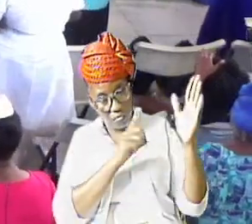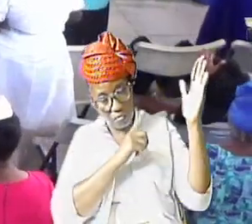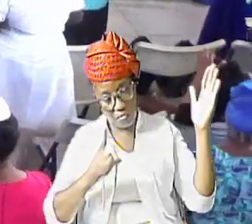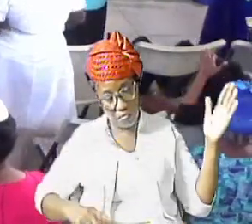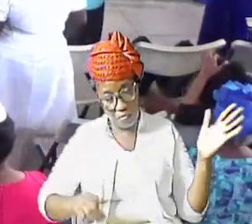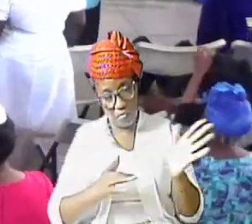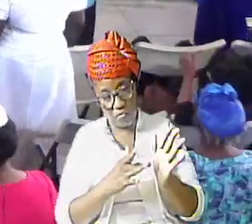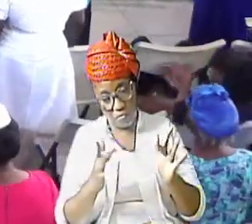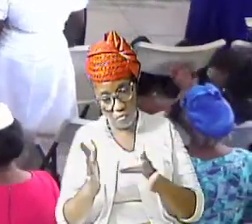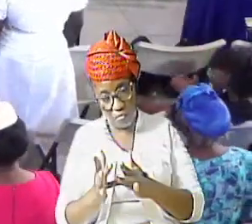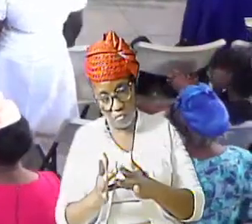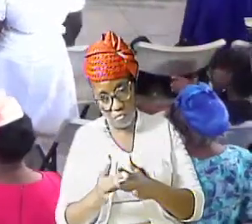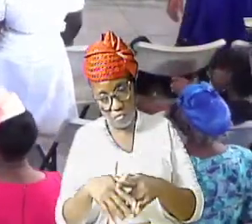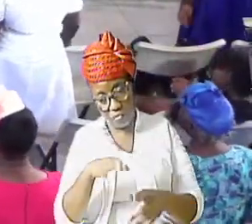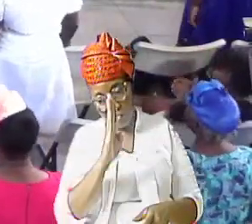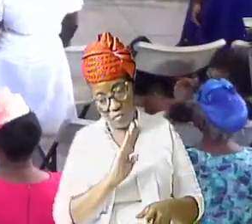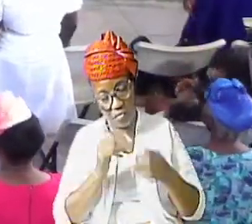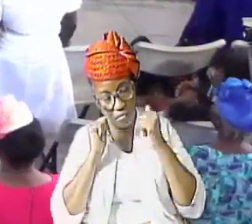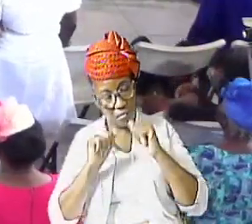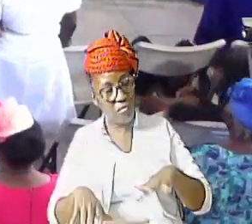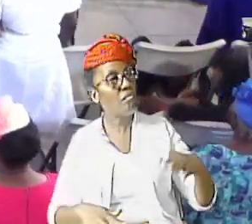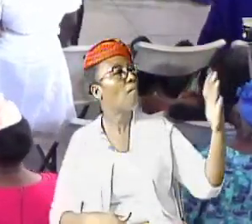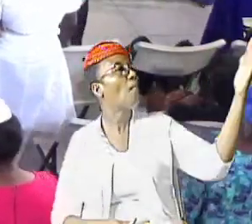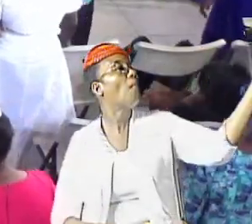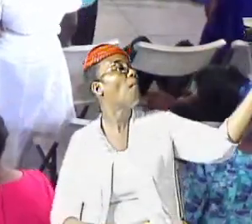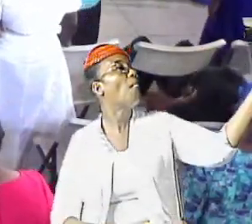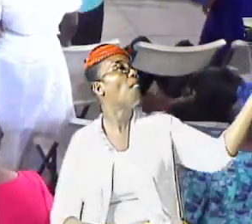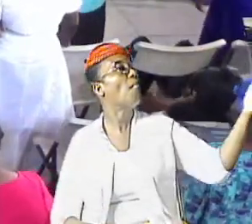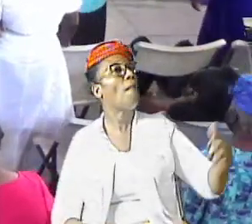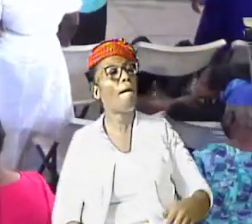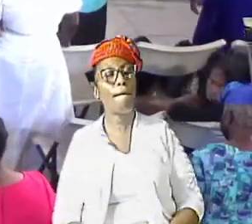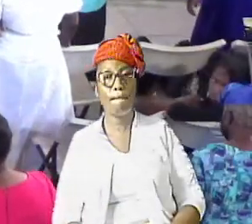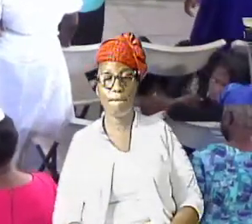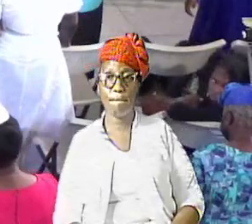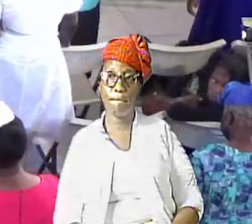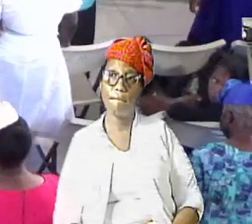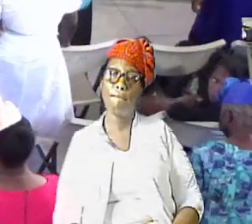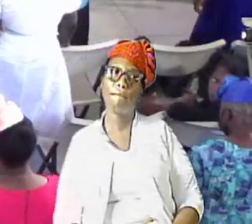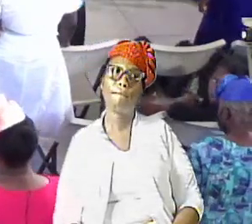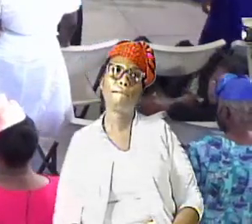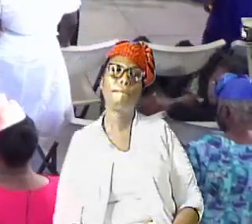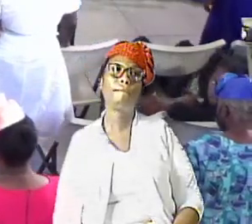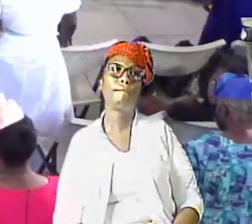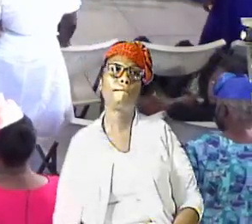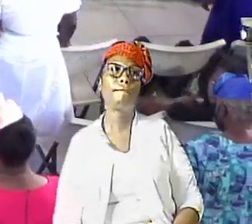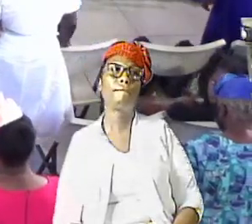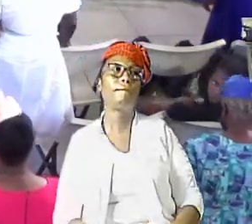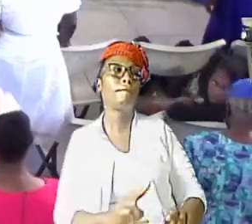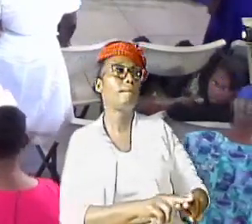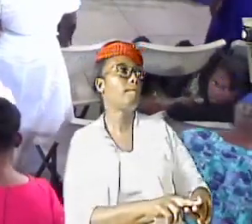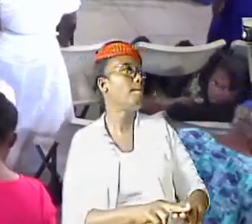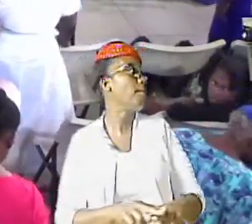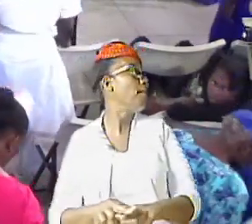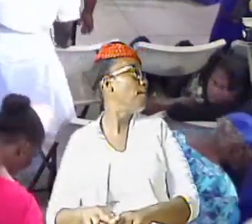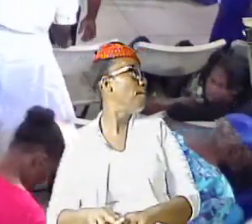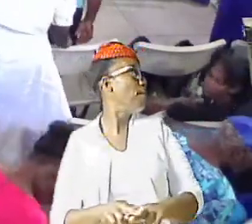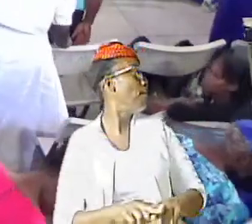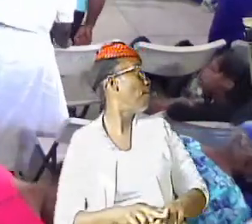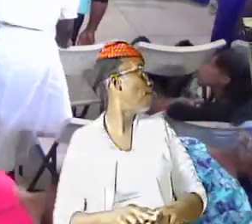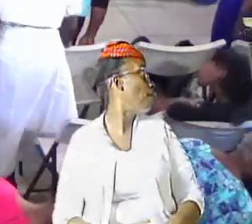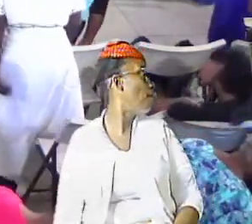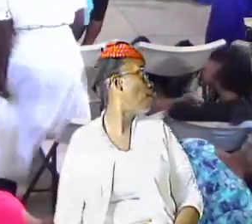Lord Jesus. God bless you, sir. Thank you. God bless you. Praise God. You may be seated.